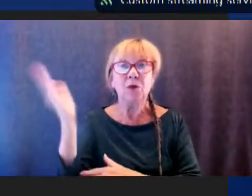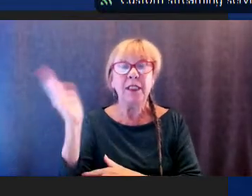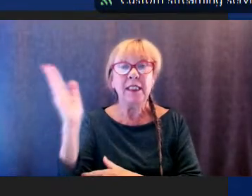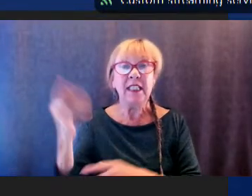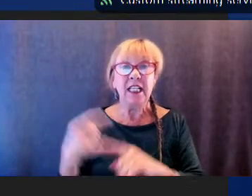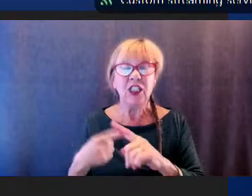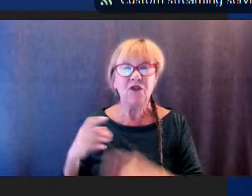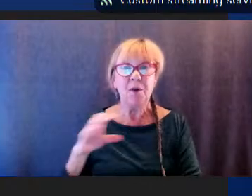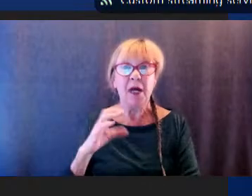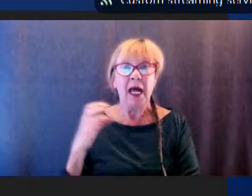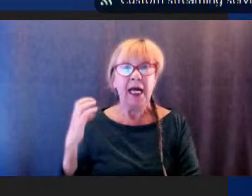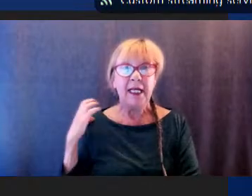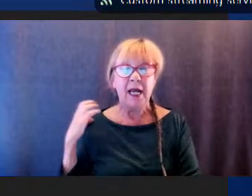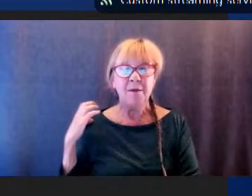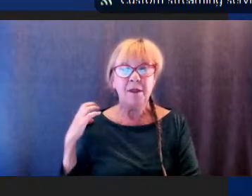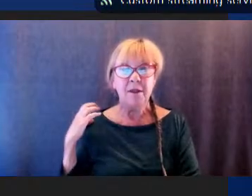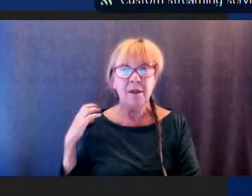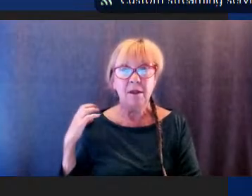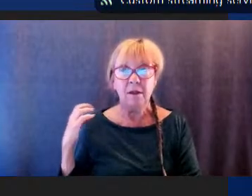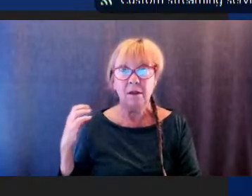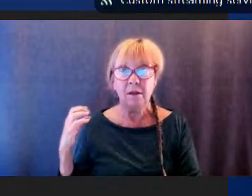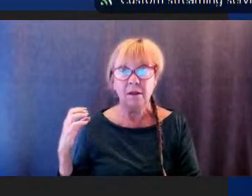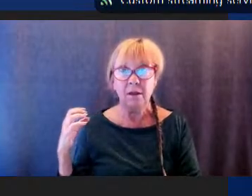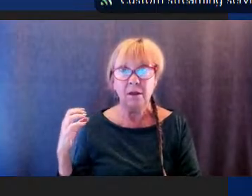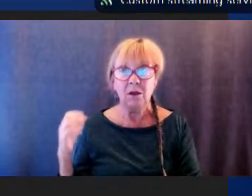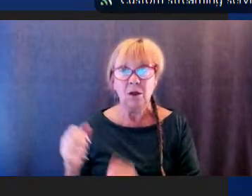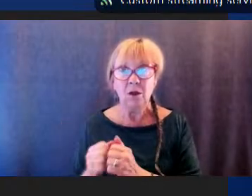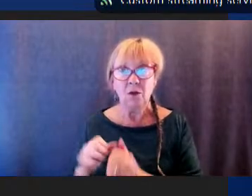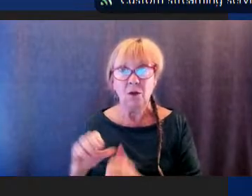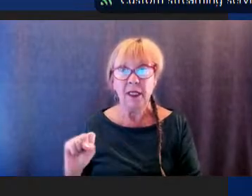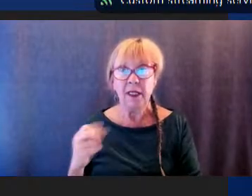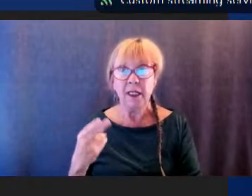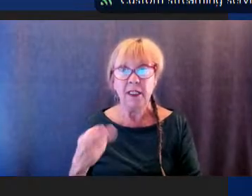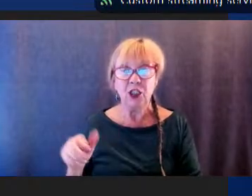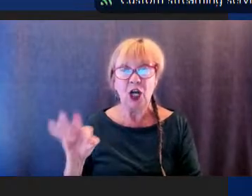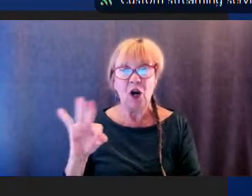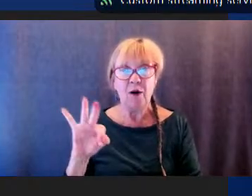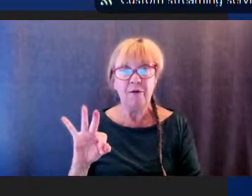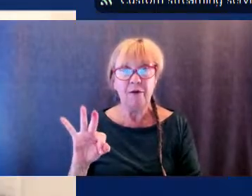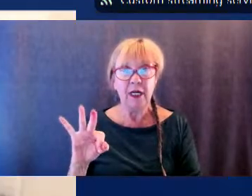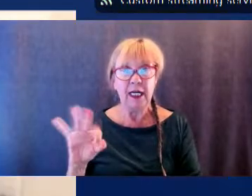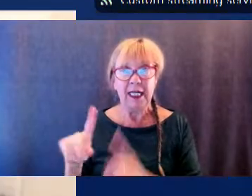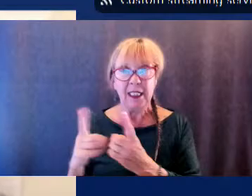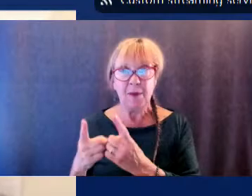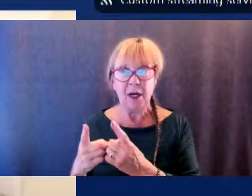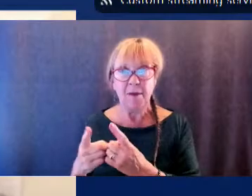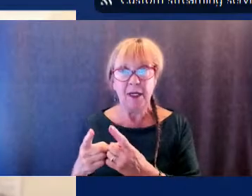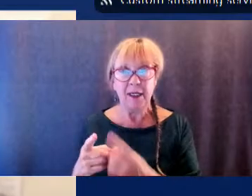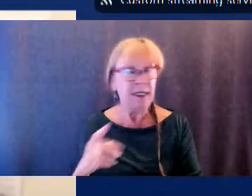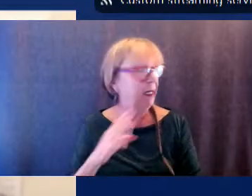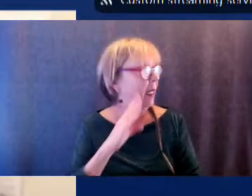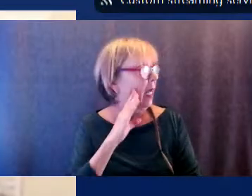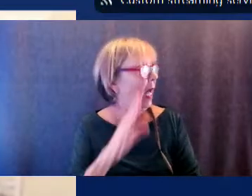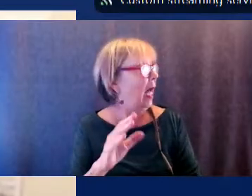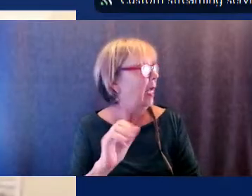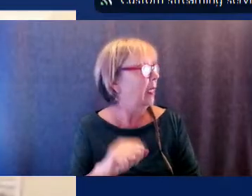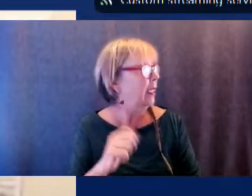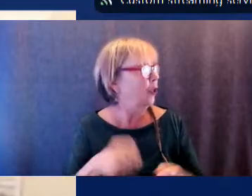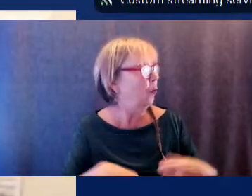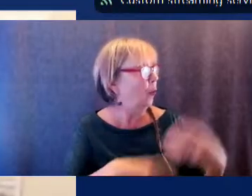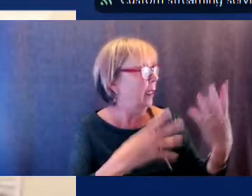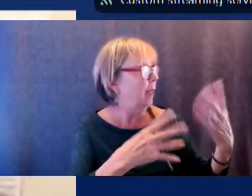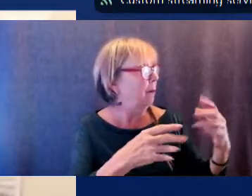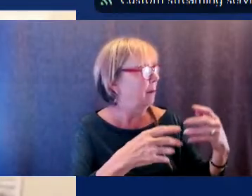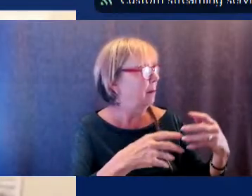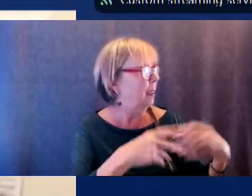Captain Marquez with the Sheriff Department. Go ahead. Hi, can you bring up the PowerPoint,